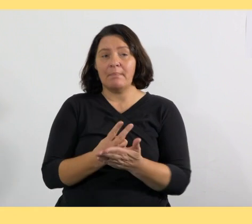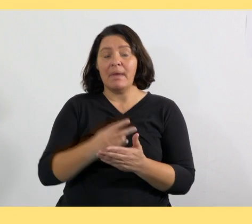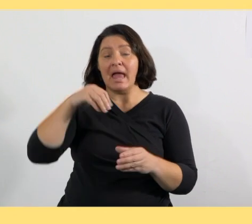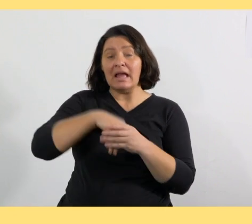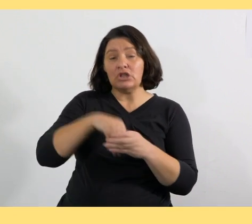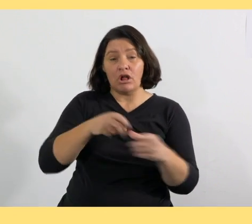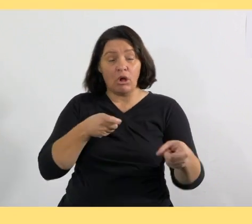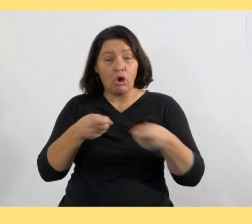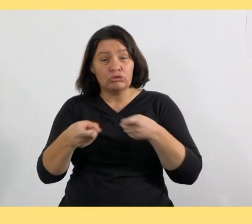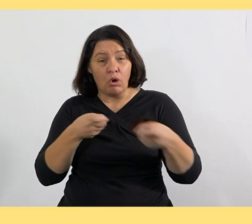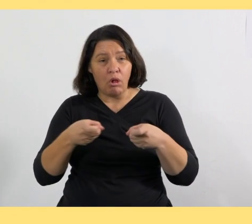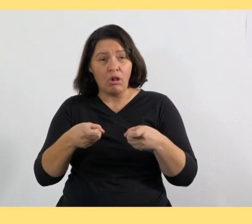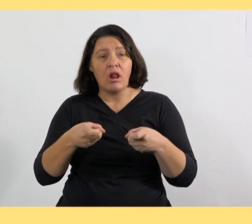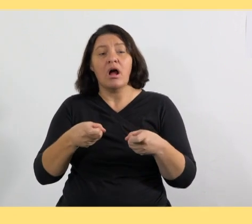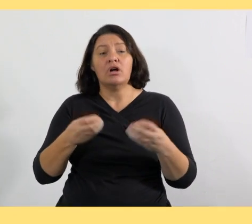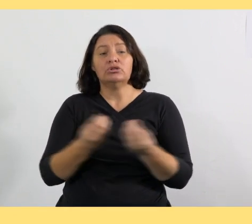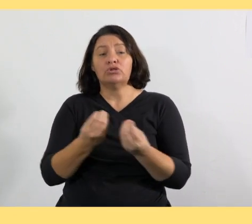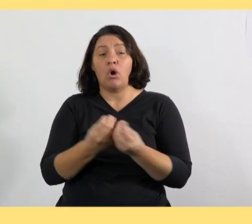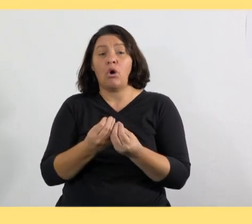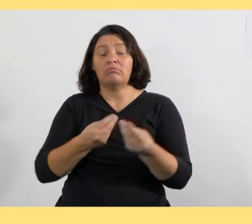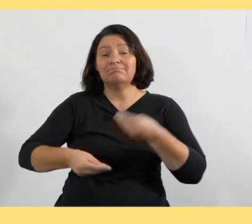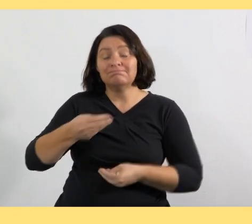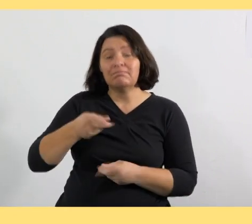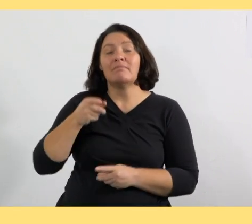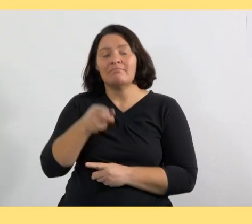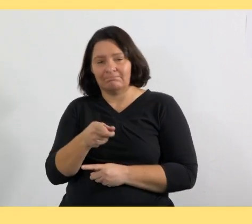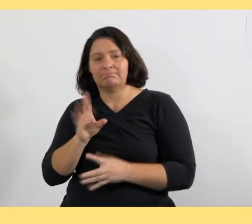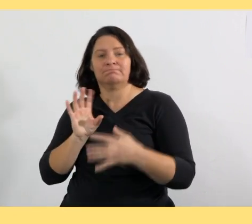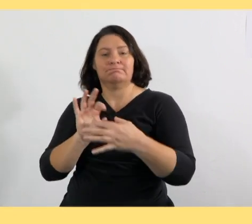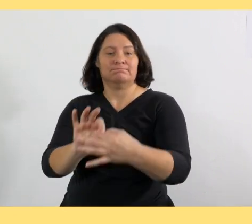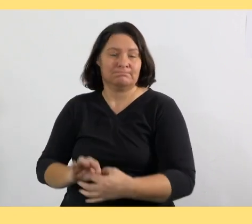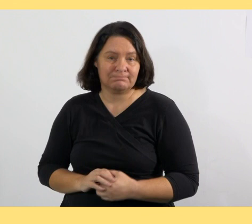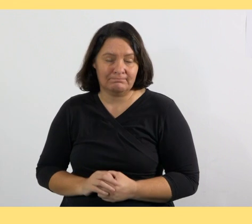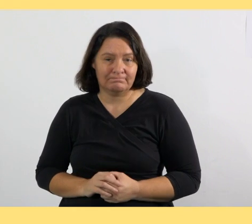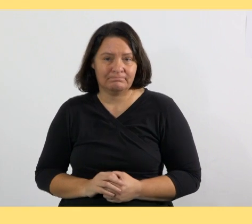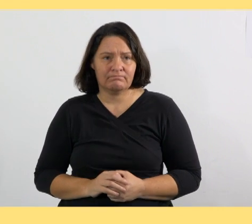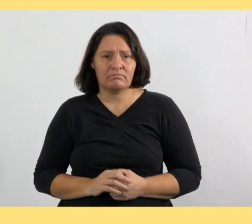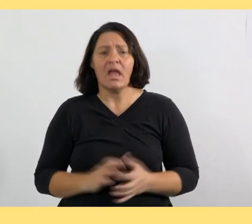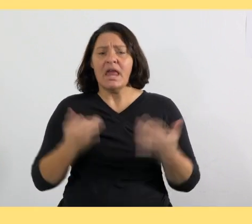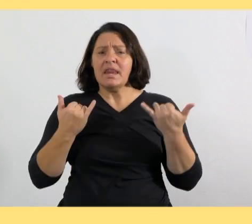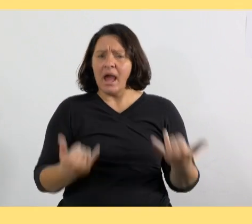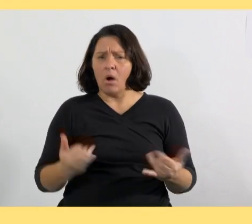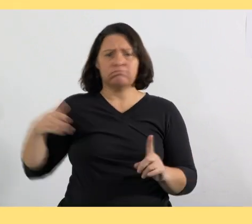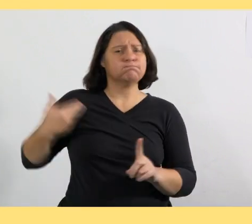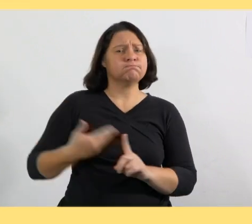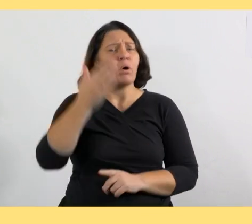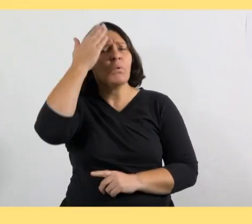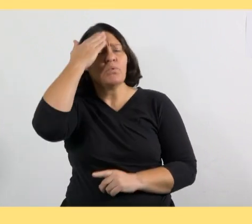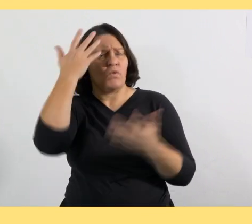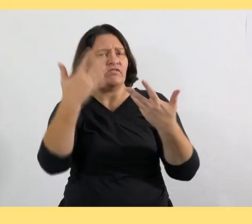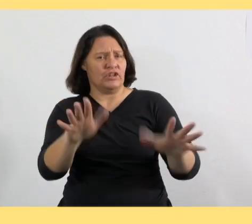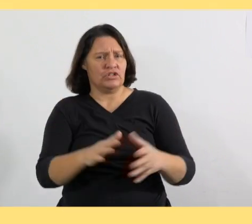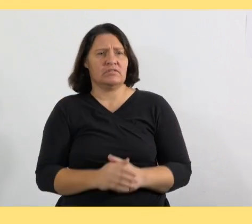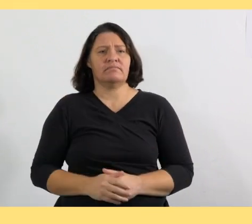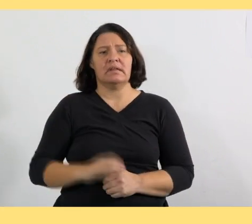At this moment, you should already know your CRJ, your CPJ, that is your